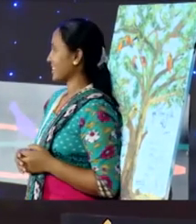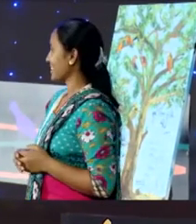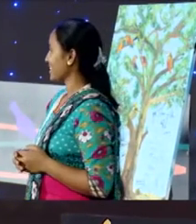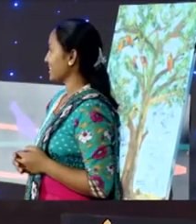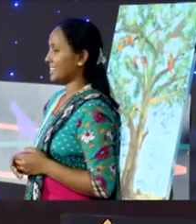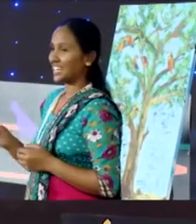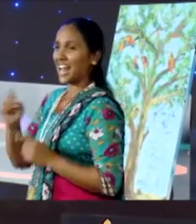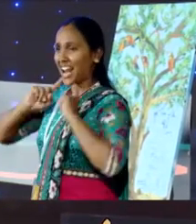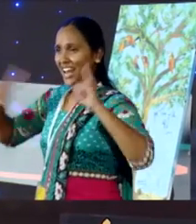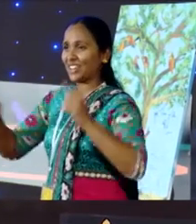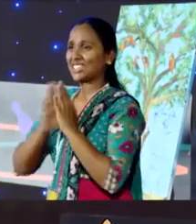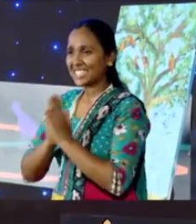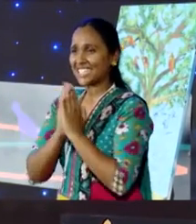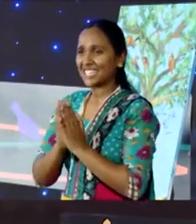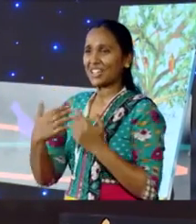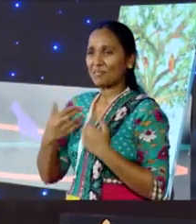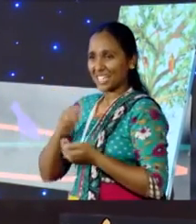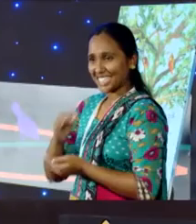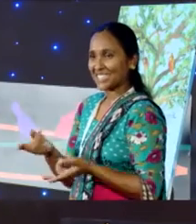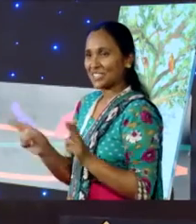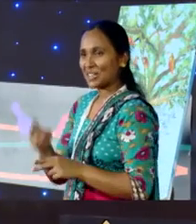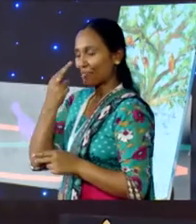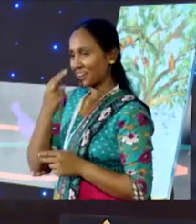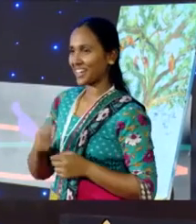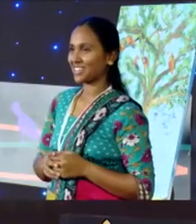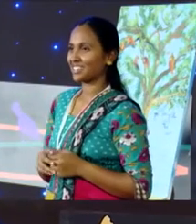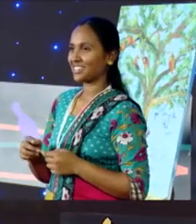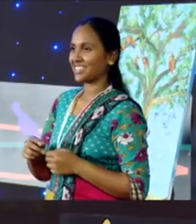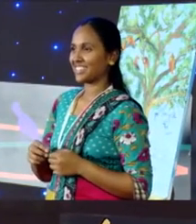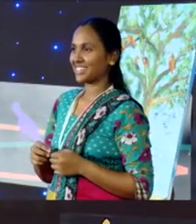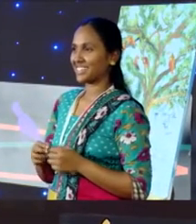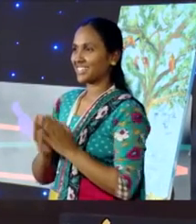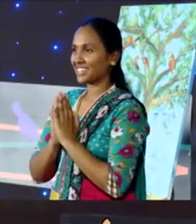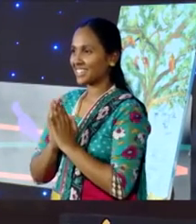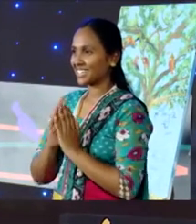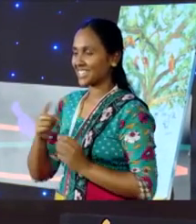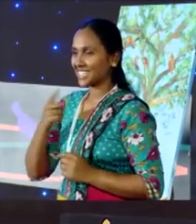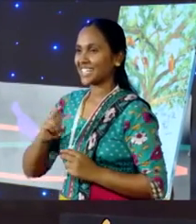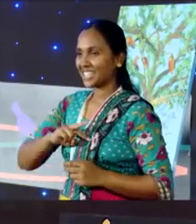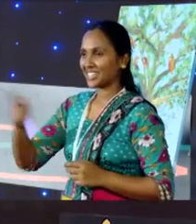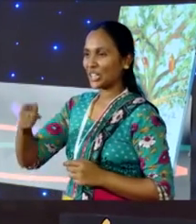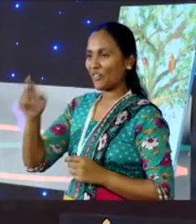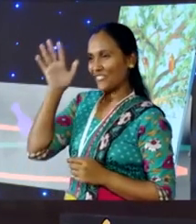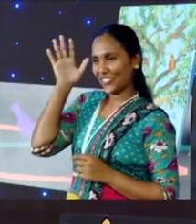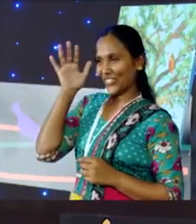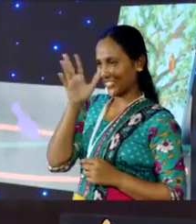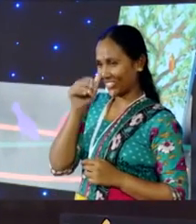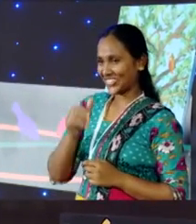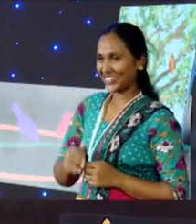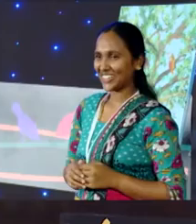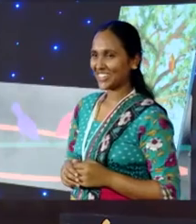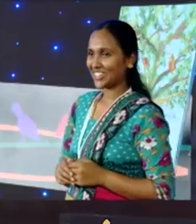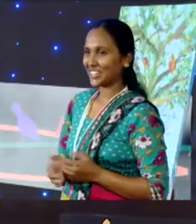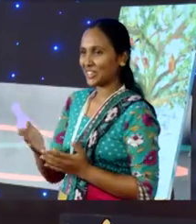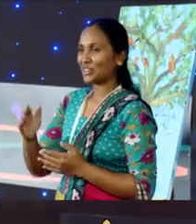voice, Swamiji, my relative is going blind. Swamiji replied, you fool. He may be